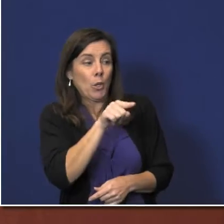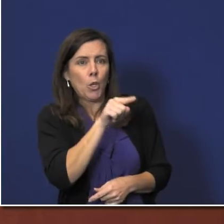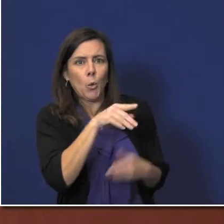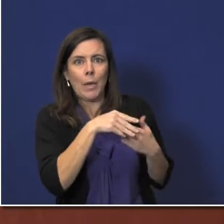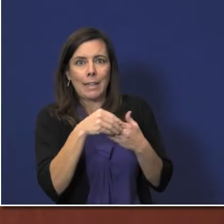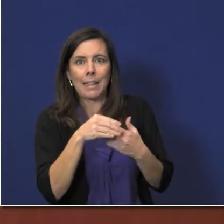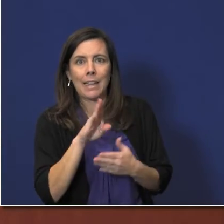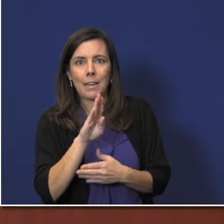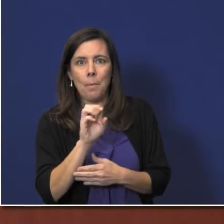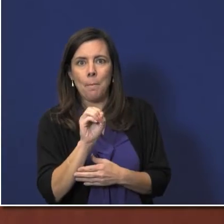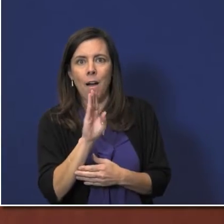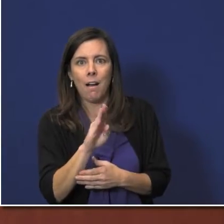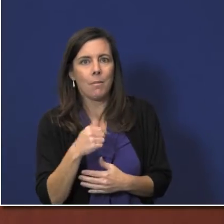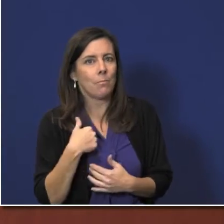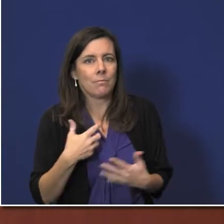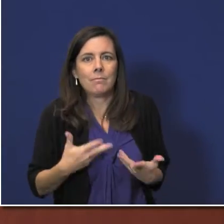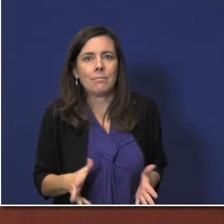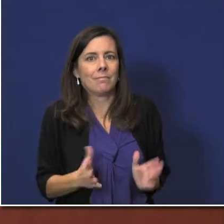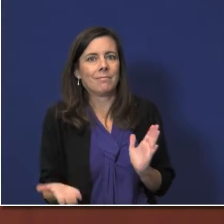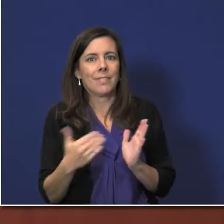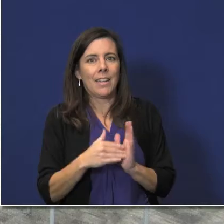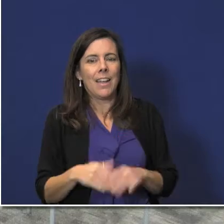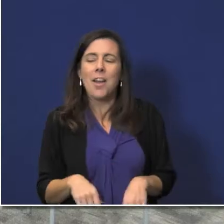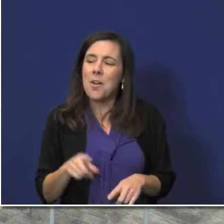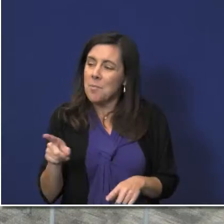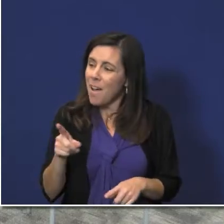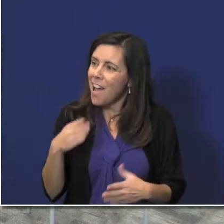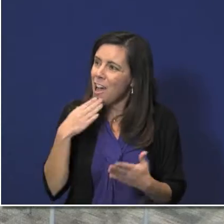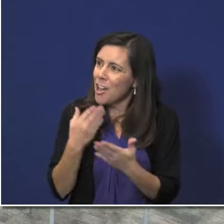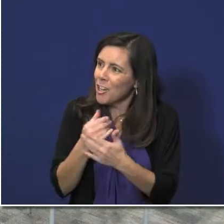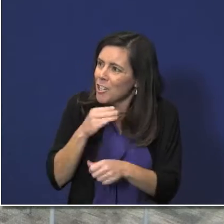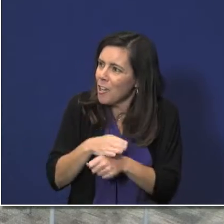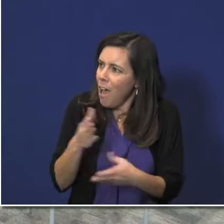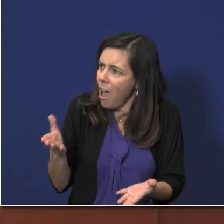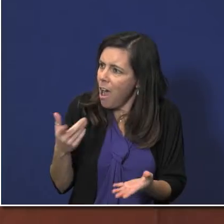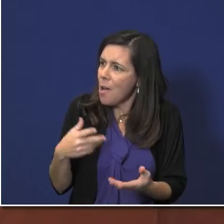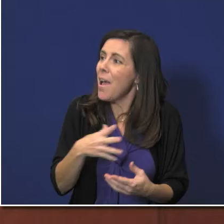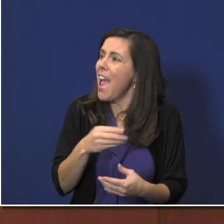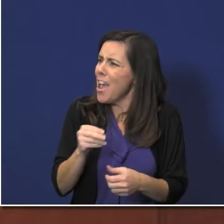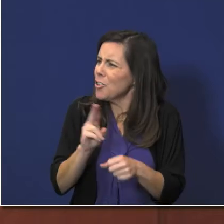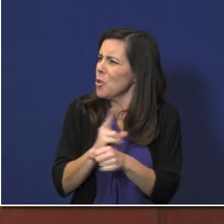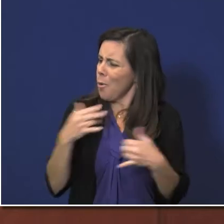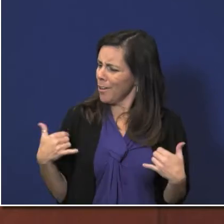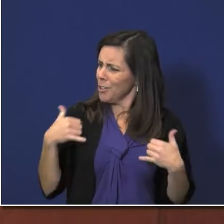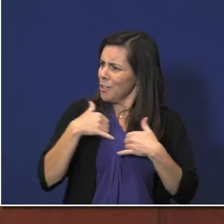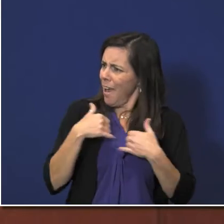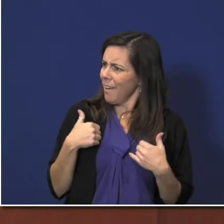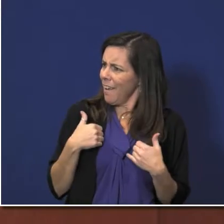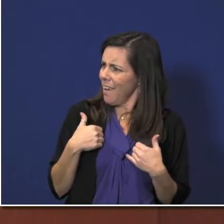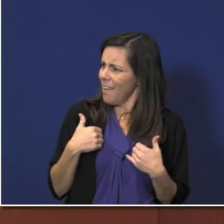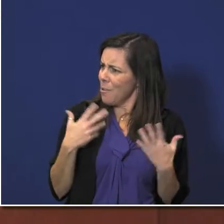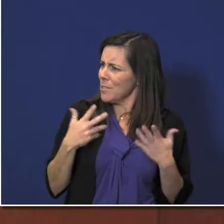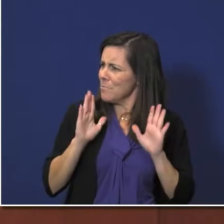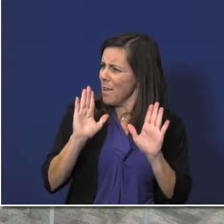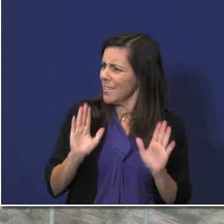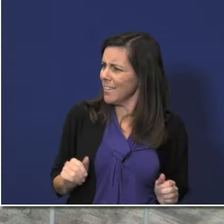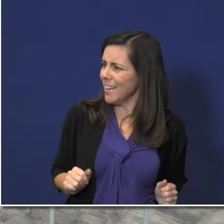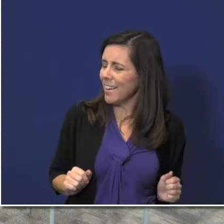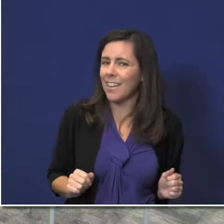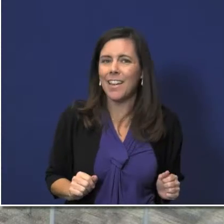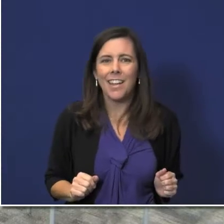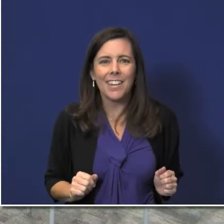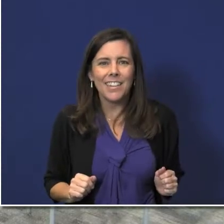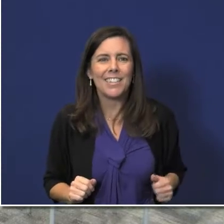So Yeah, but you did such a great job, and you wore a coat. it's amazing. Ms.